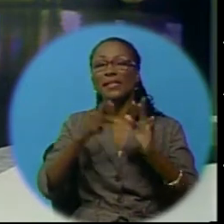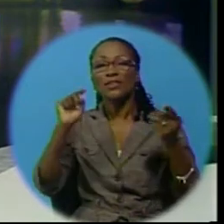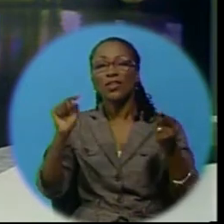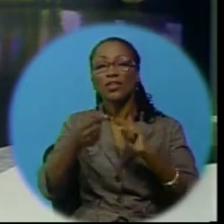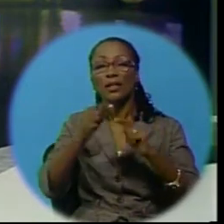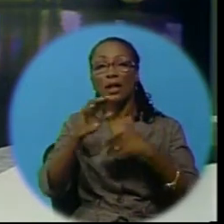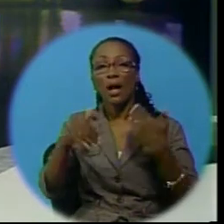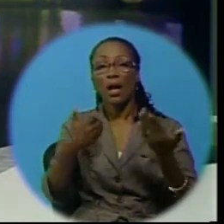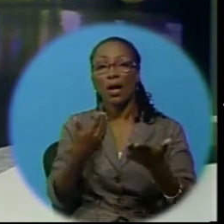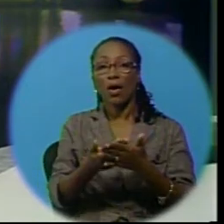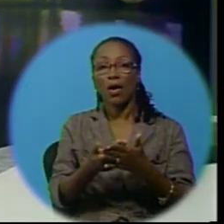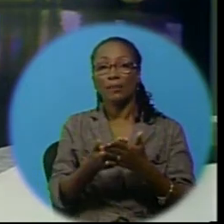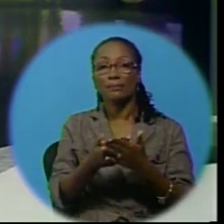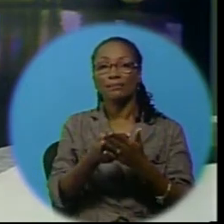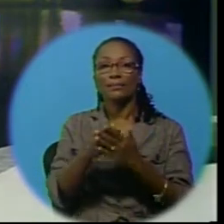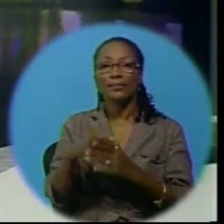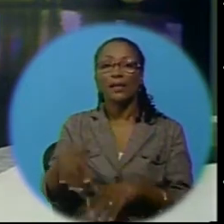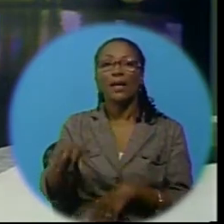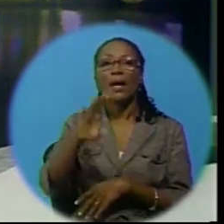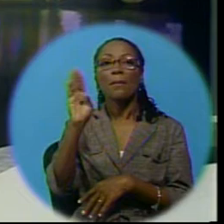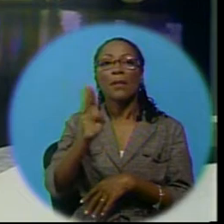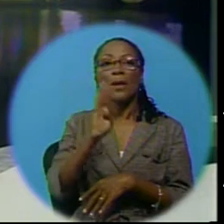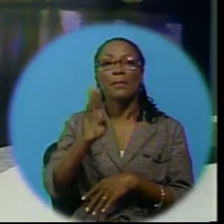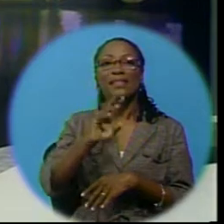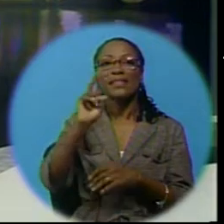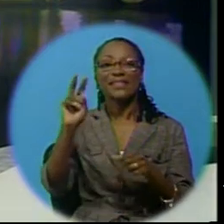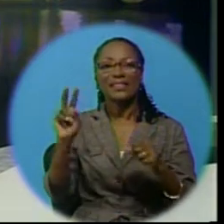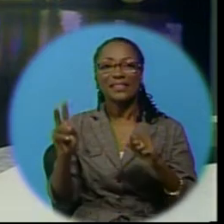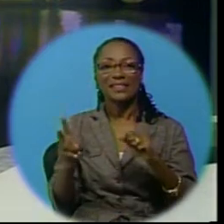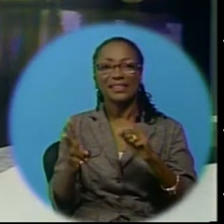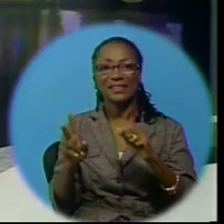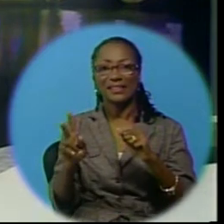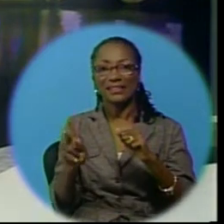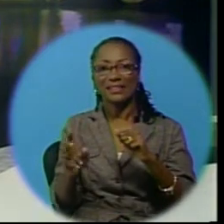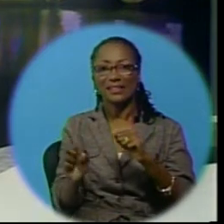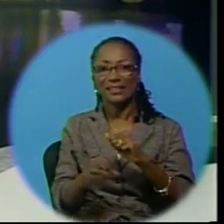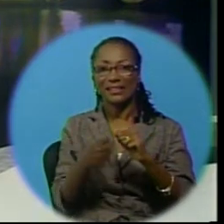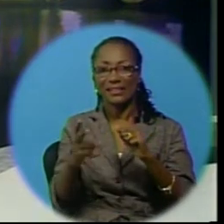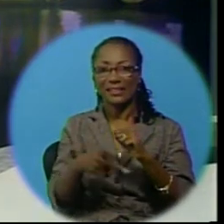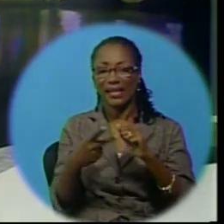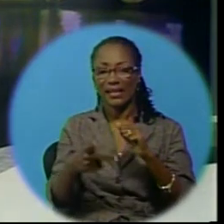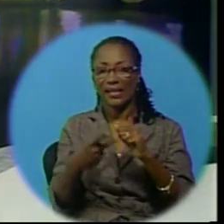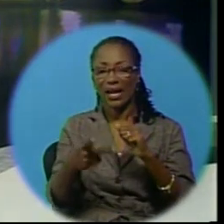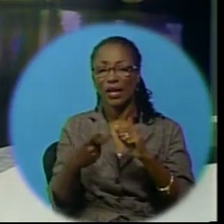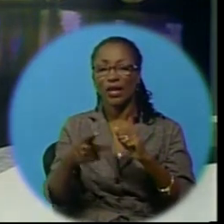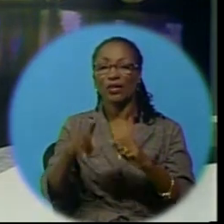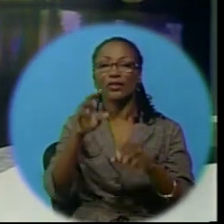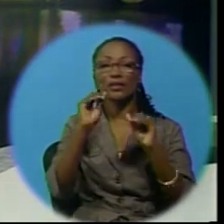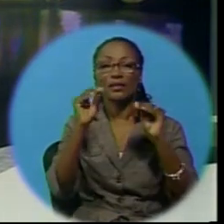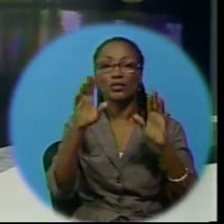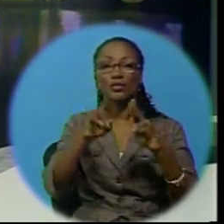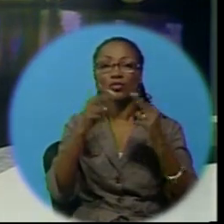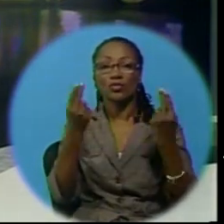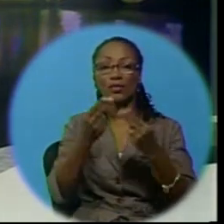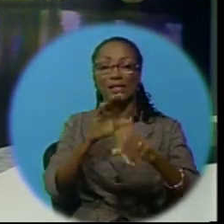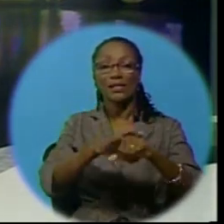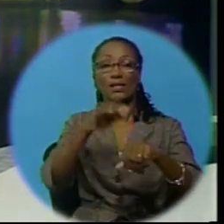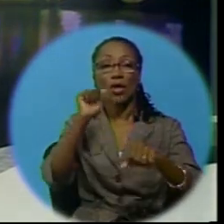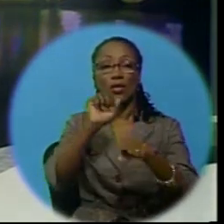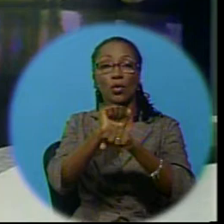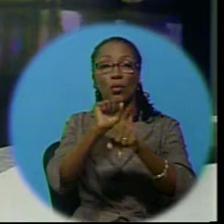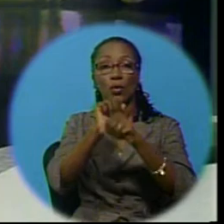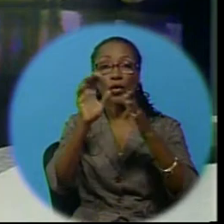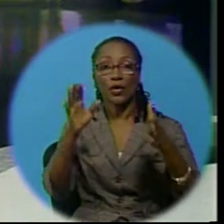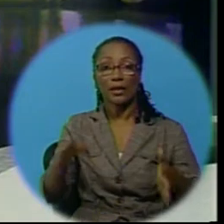all. And the Barbados Secondary Teachers Union is also calling out its troops to join the NUPW's national protest. The